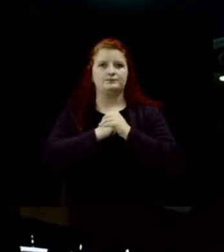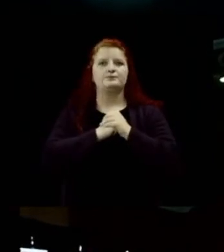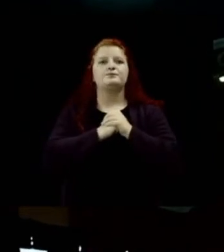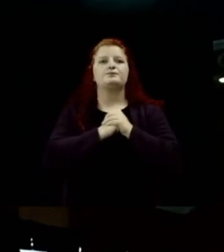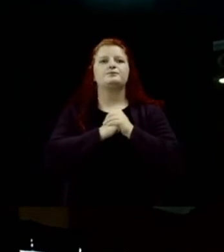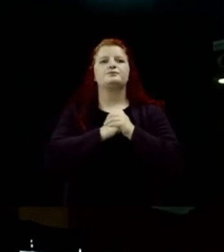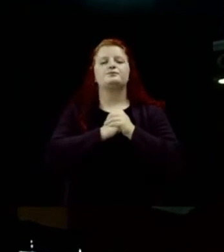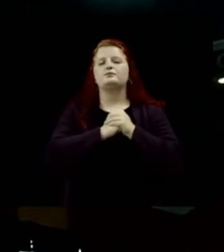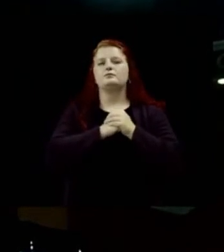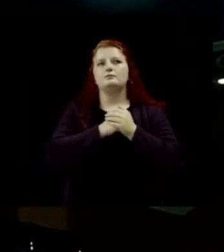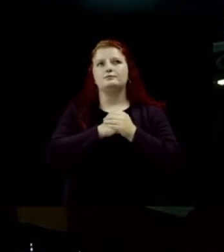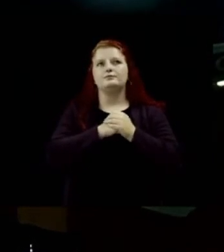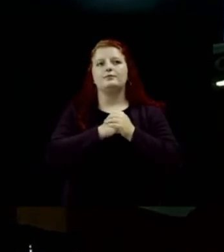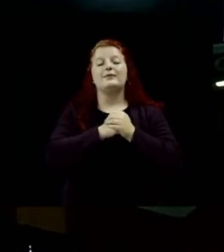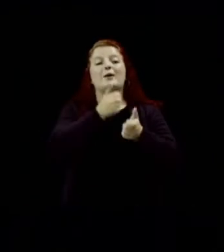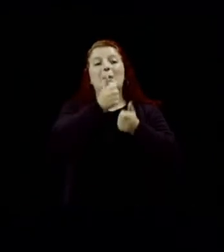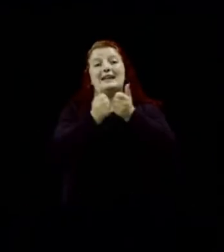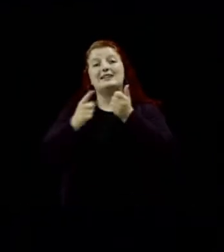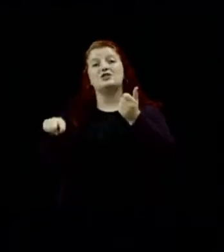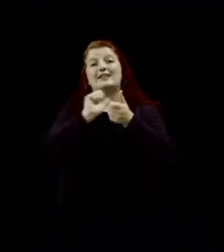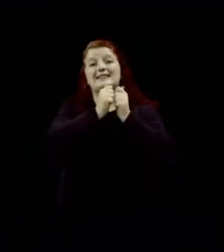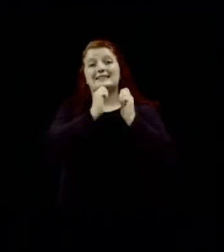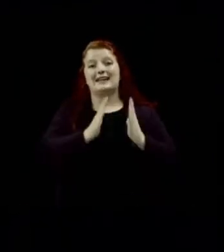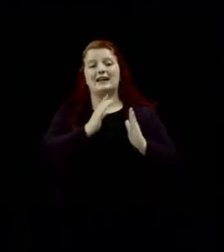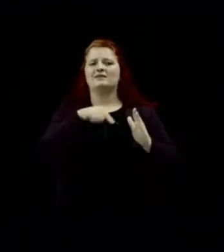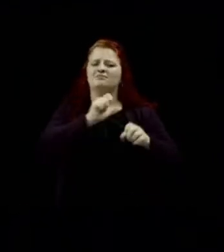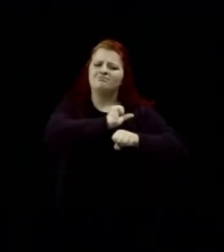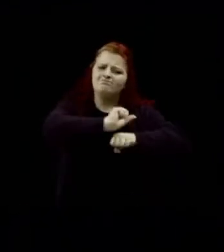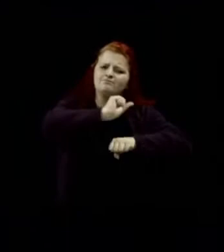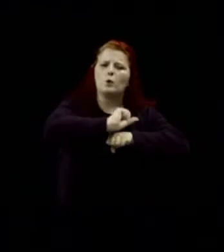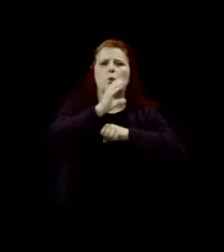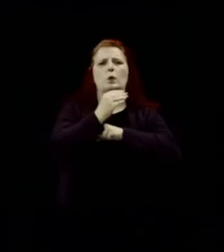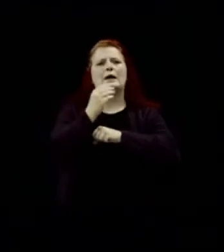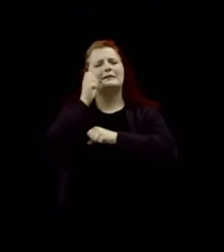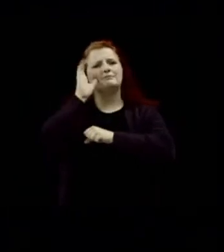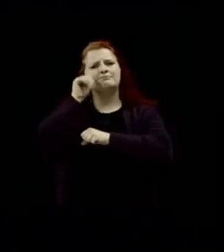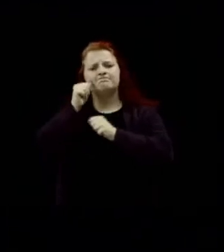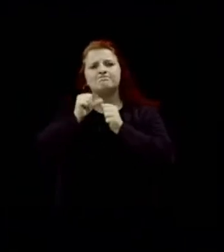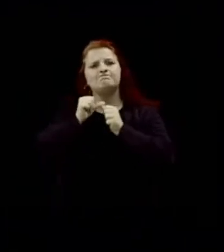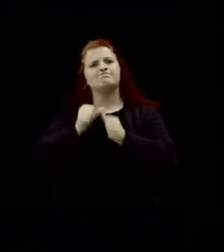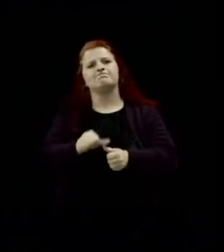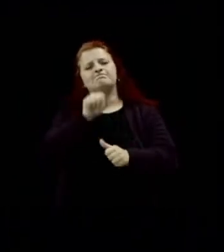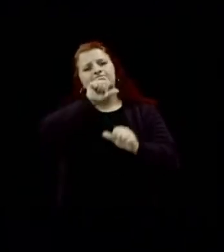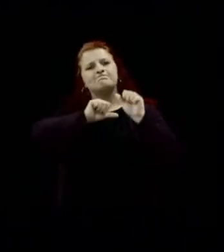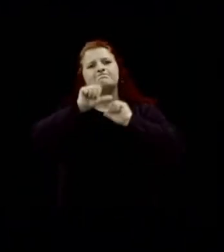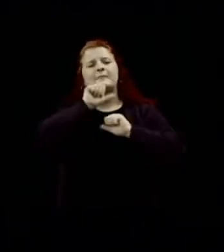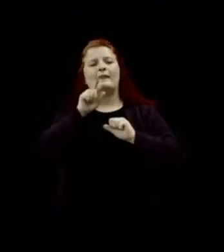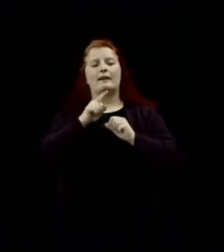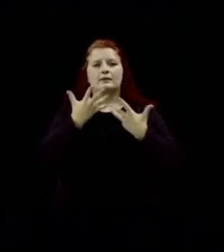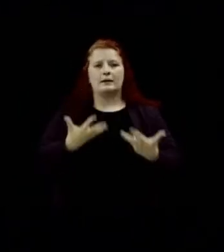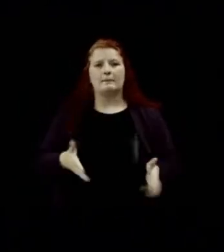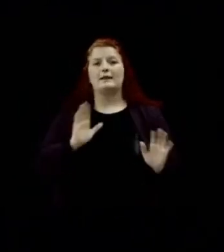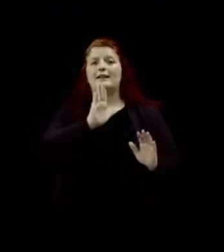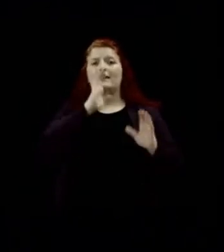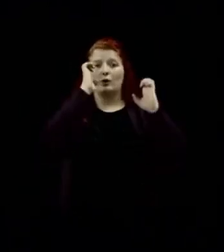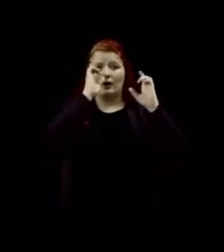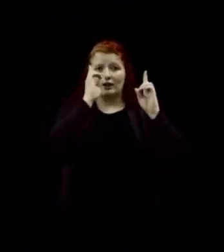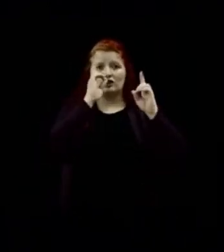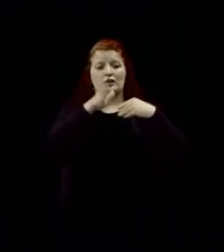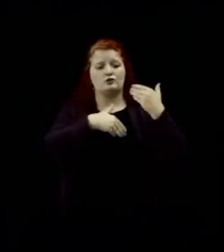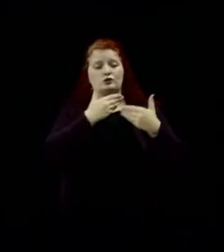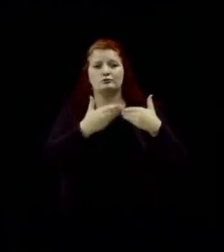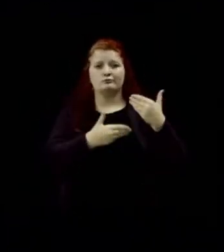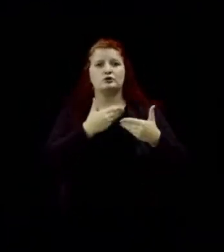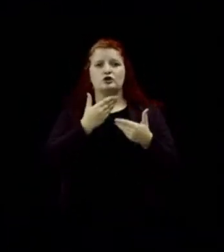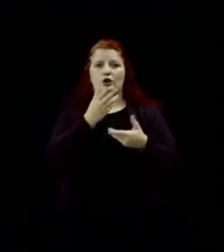these candidates, through their hard work and determination, have completed their own unique educational journey here at